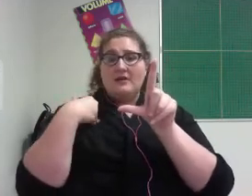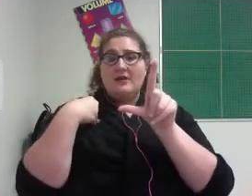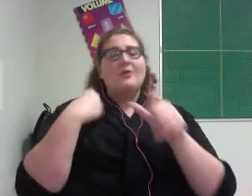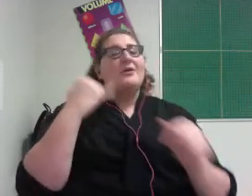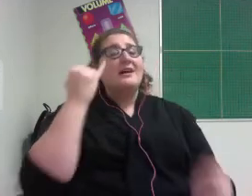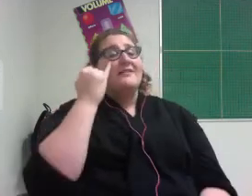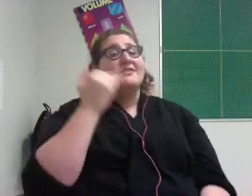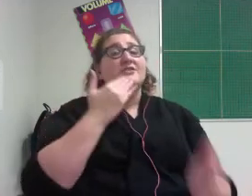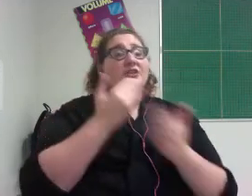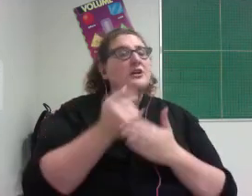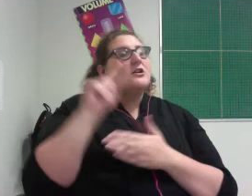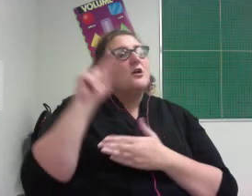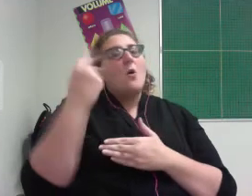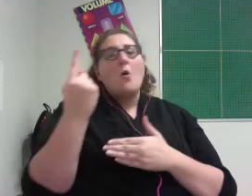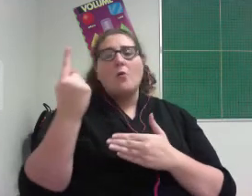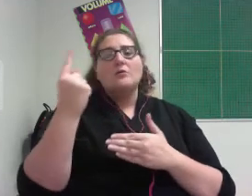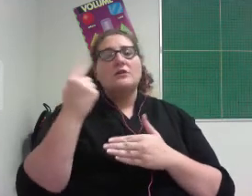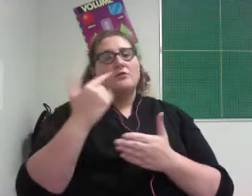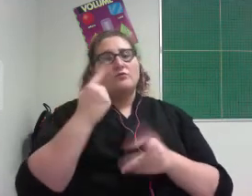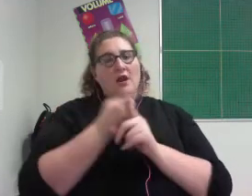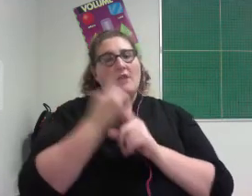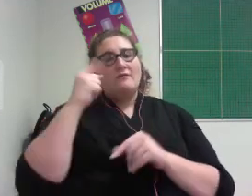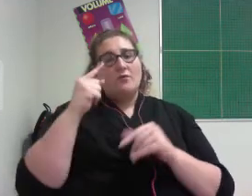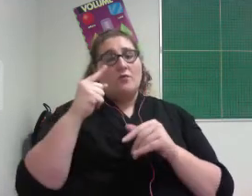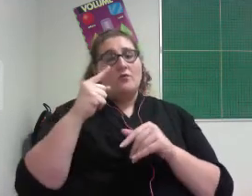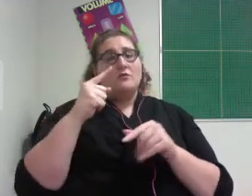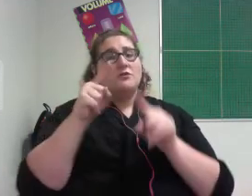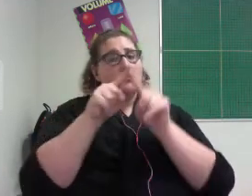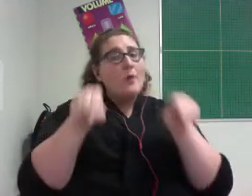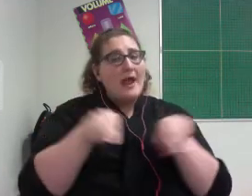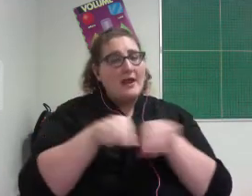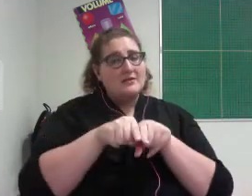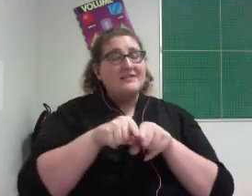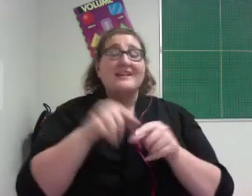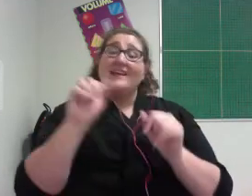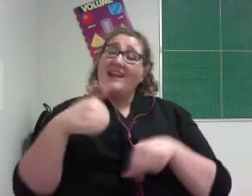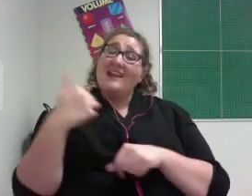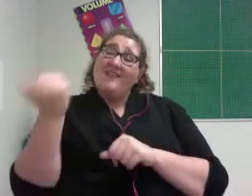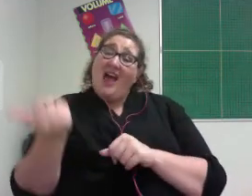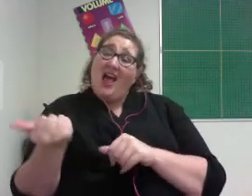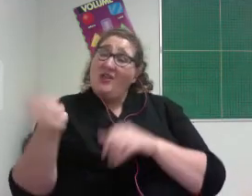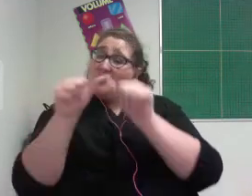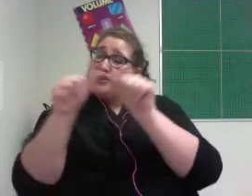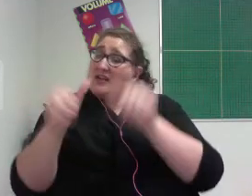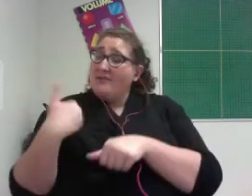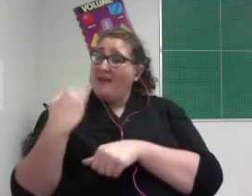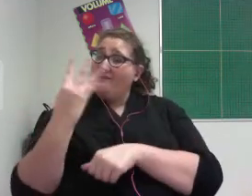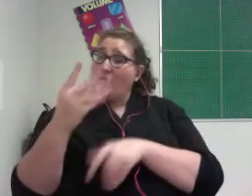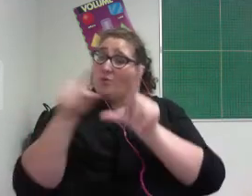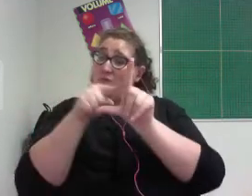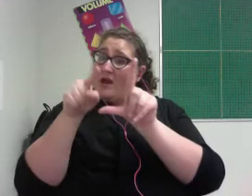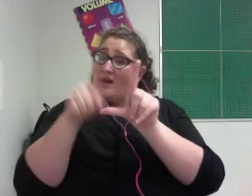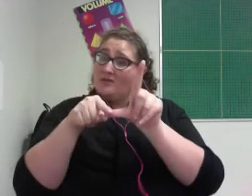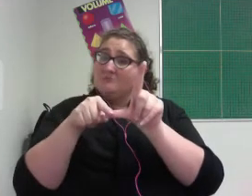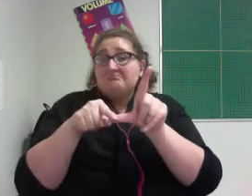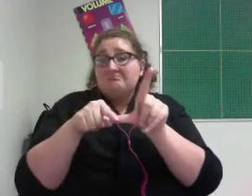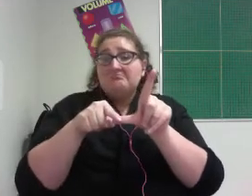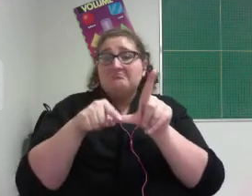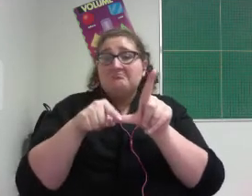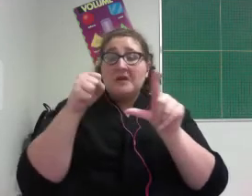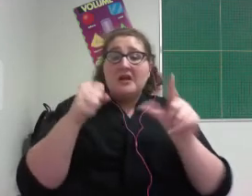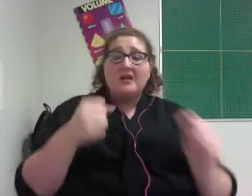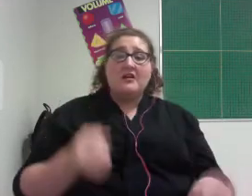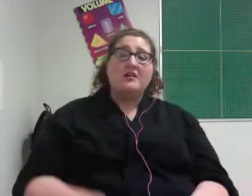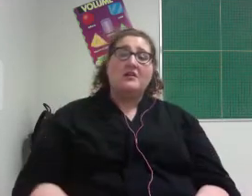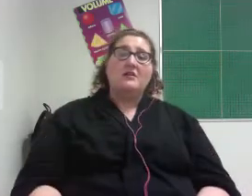will only apply to squares. Well, can you think of another figure that has 4 right angles? Well, let's